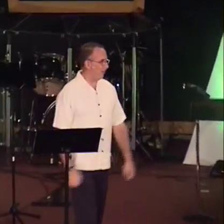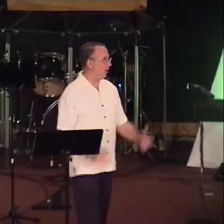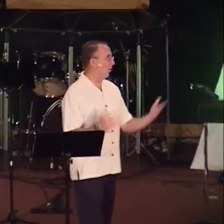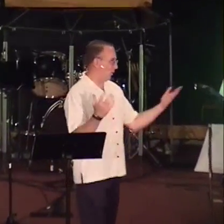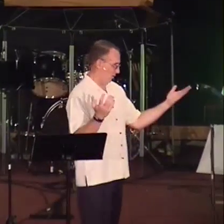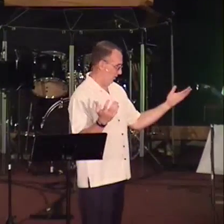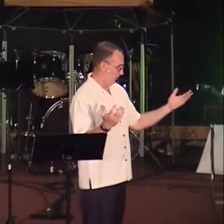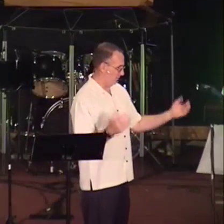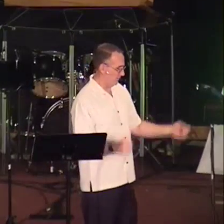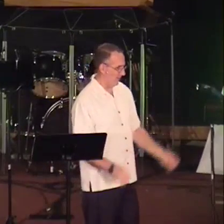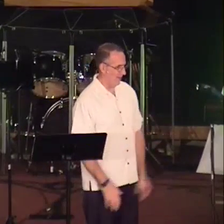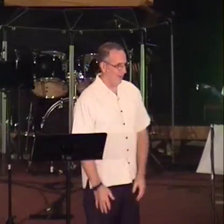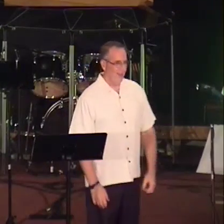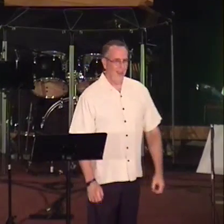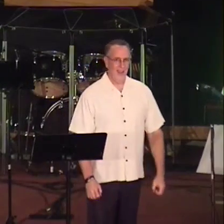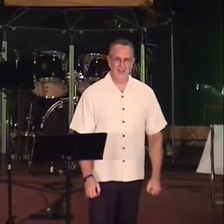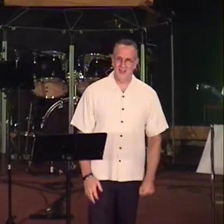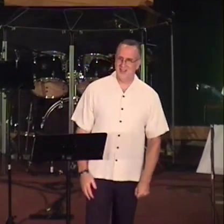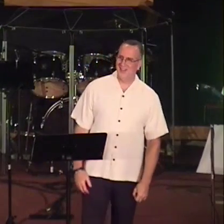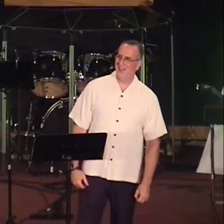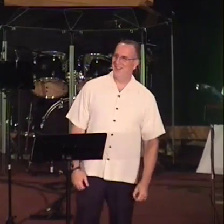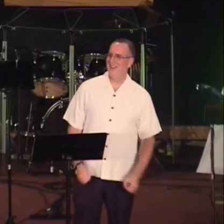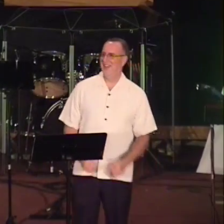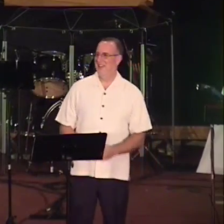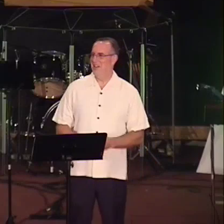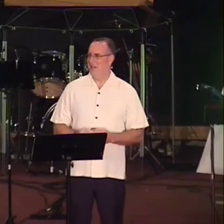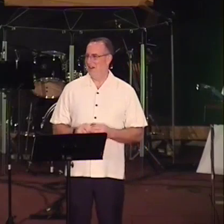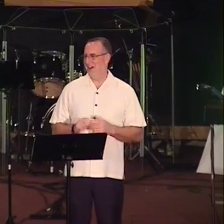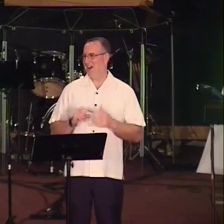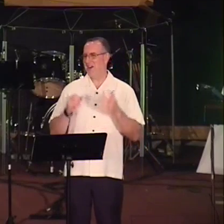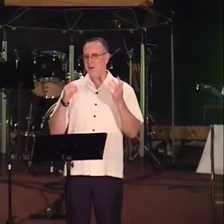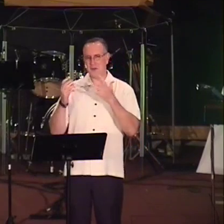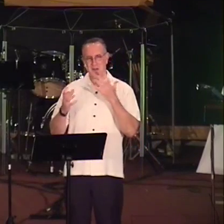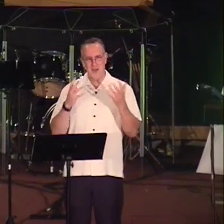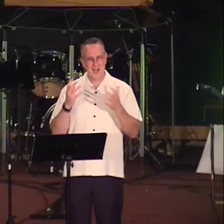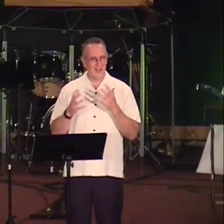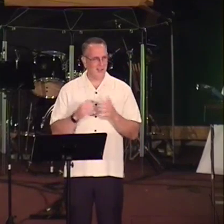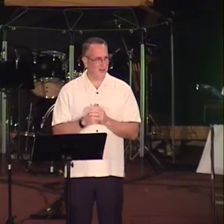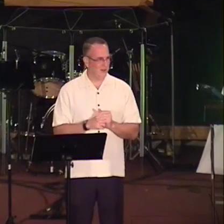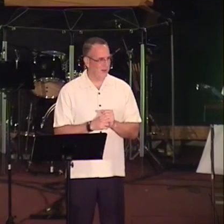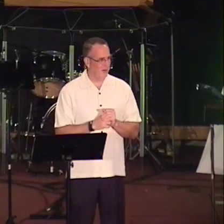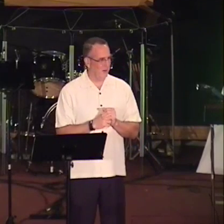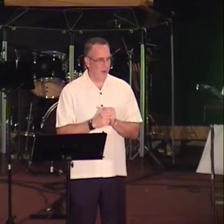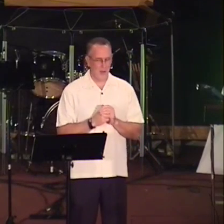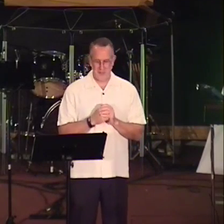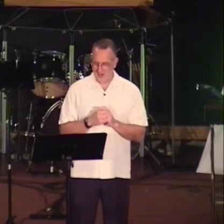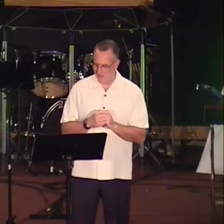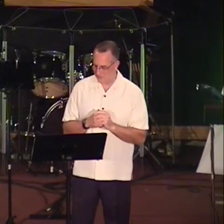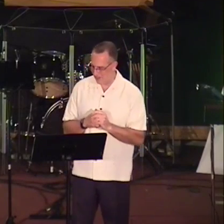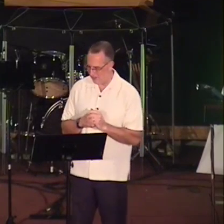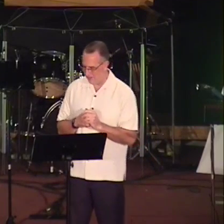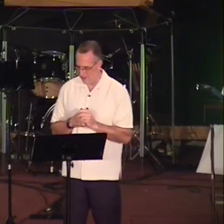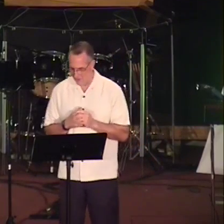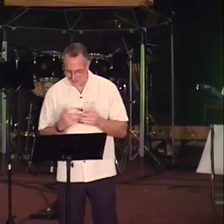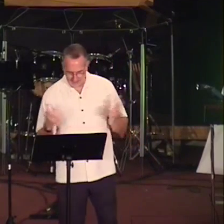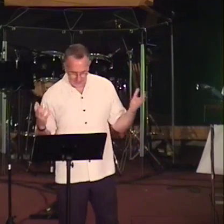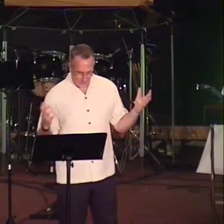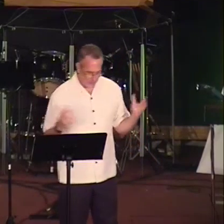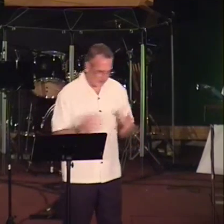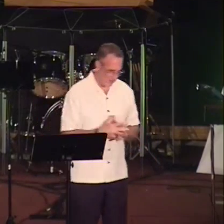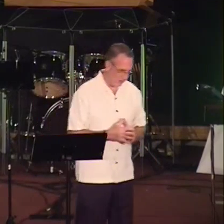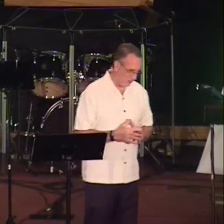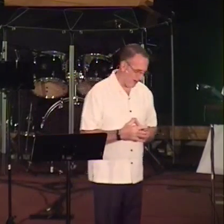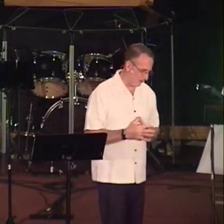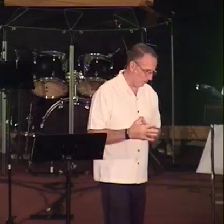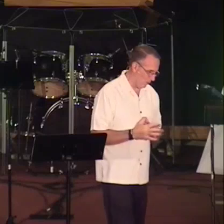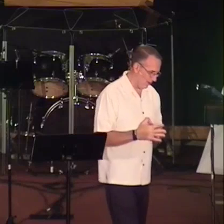and became railroaders. And I got interested in my ancestry a while back. And our dad, we